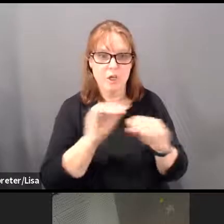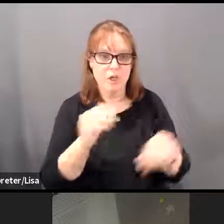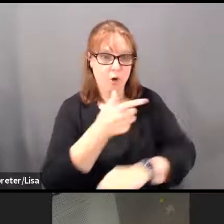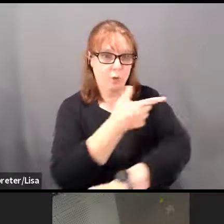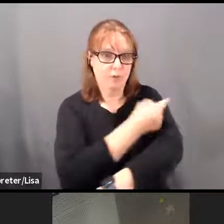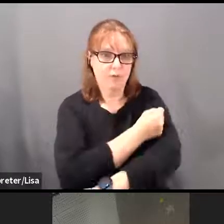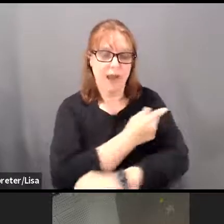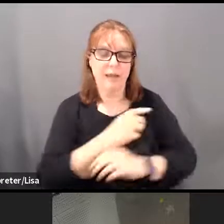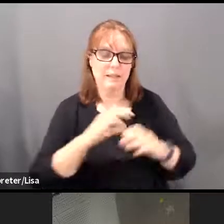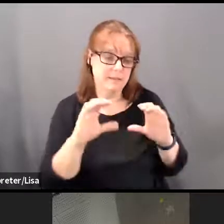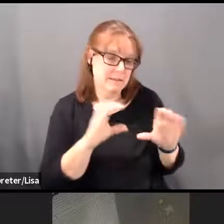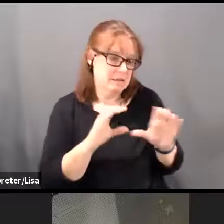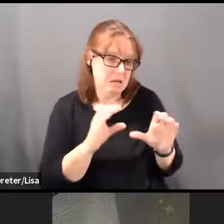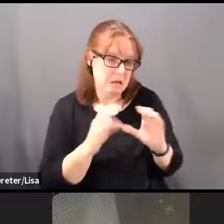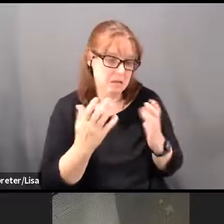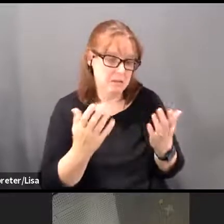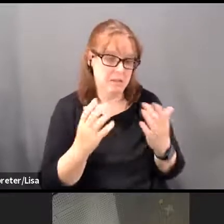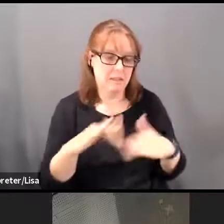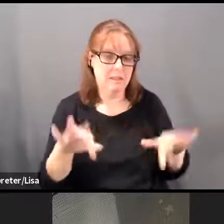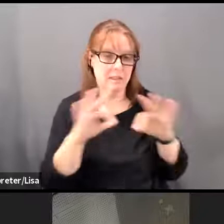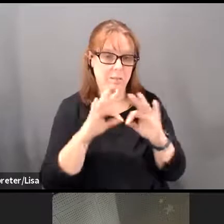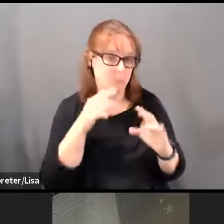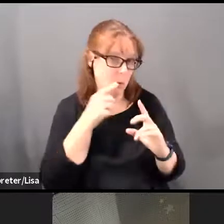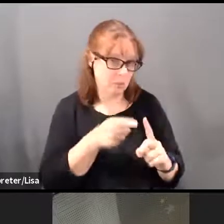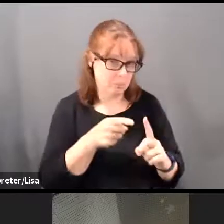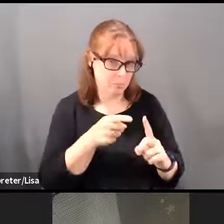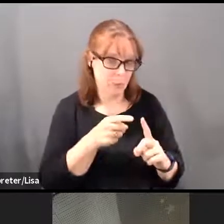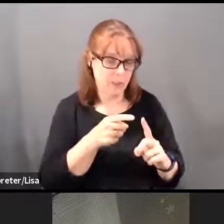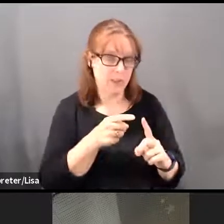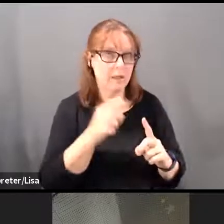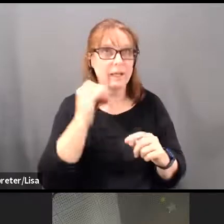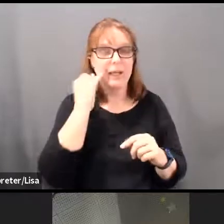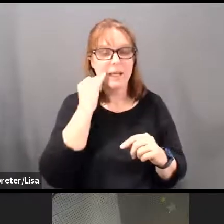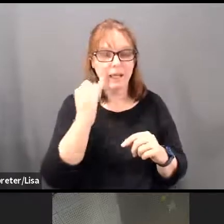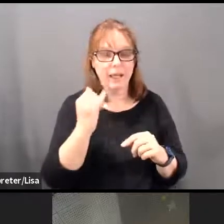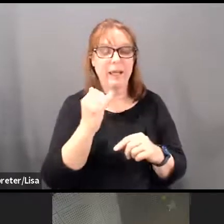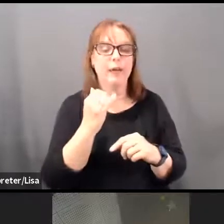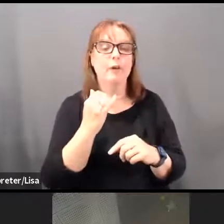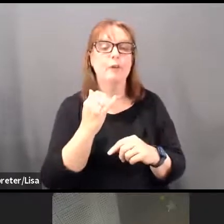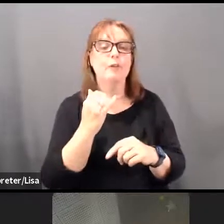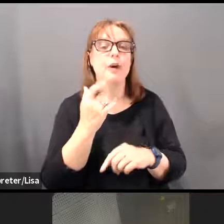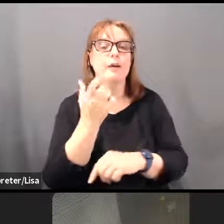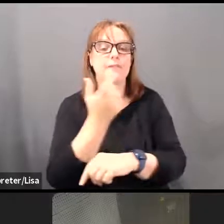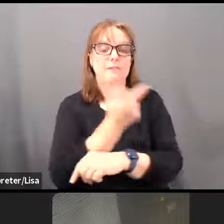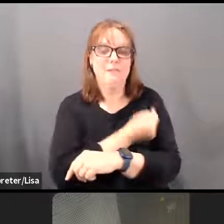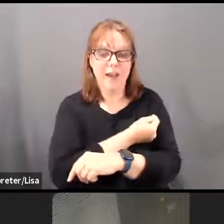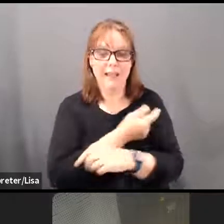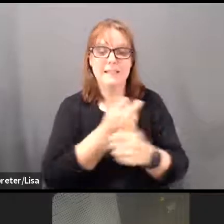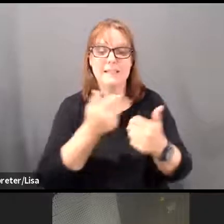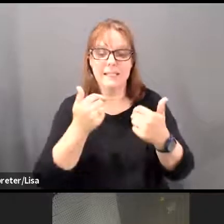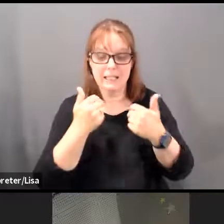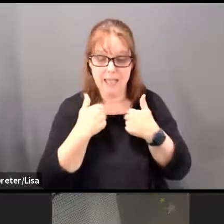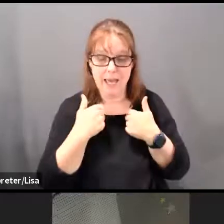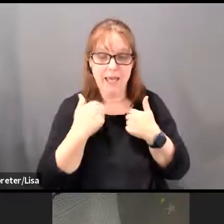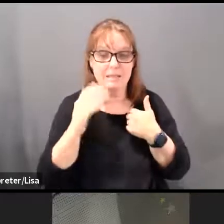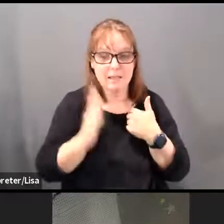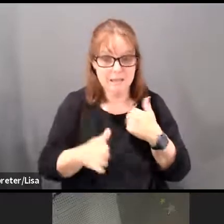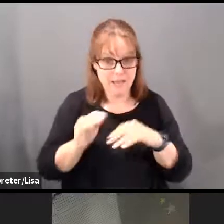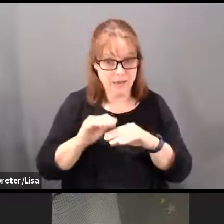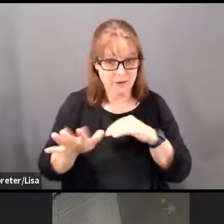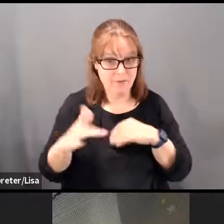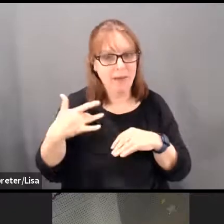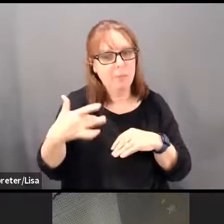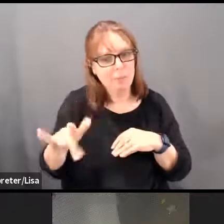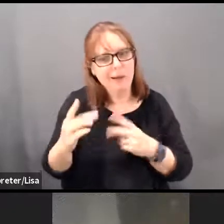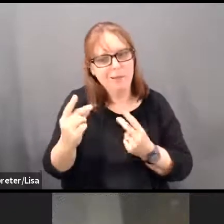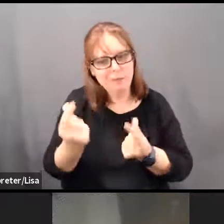I think it's an important point to think about. It's like, if a vaccine has a side effect, you usually experience it right then there. The COVID